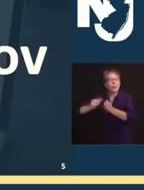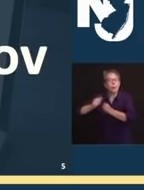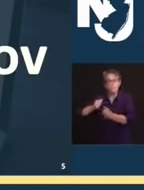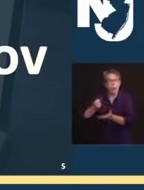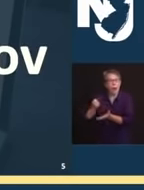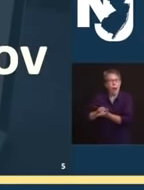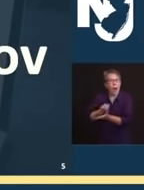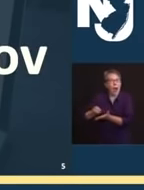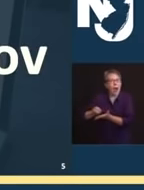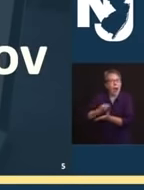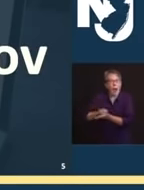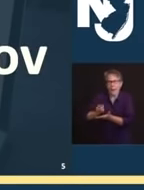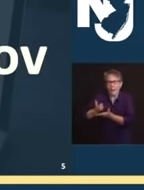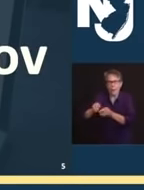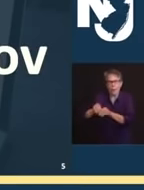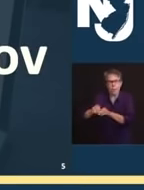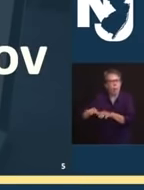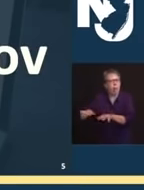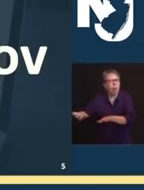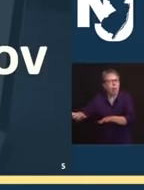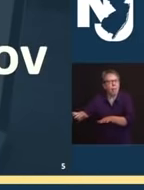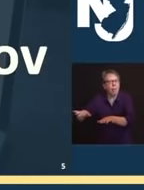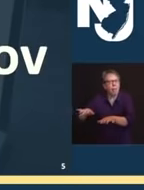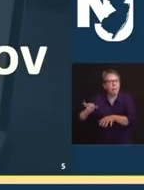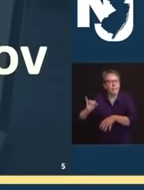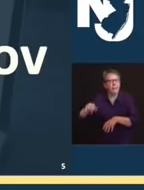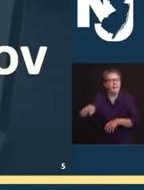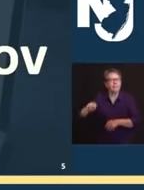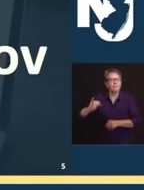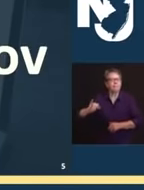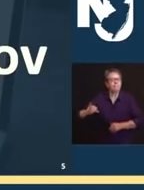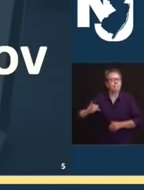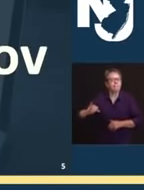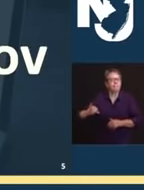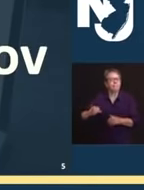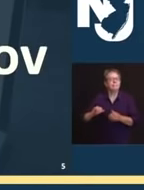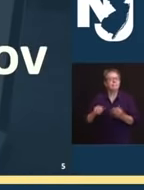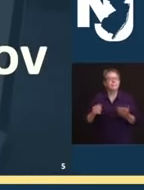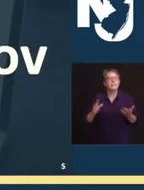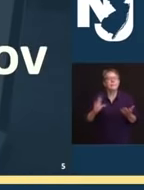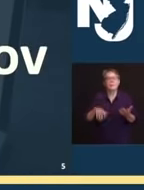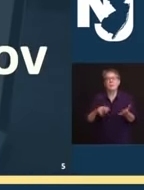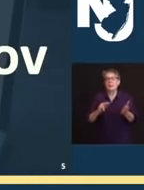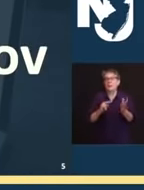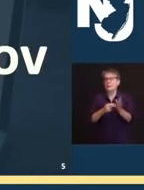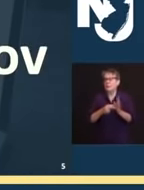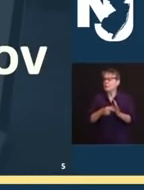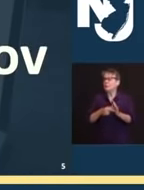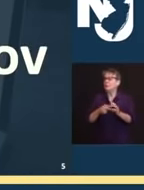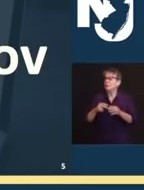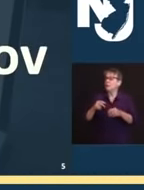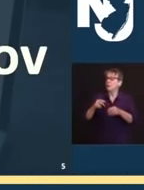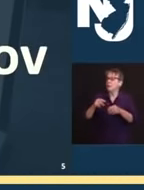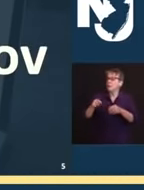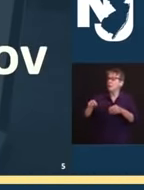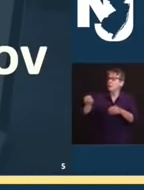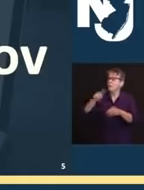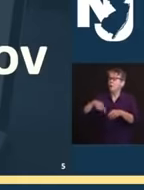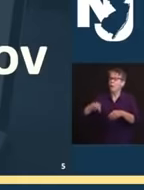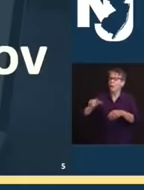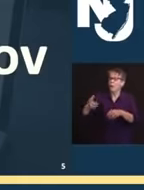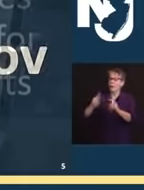And that risk is even greater when teams from multiple states come together for tournaments or other youth league